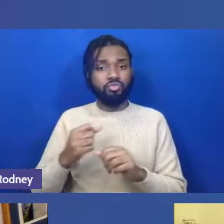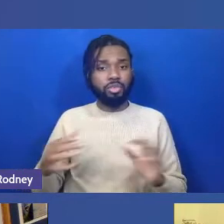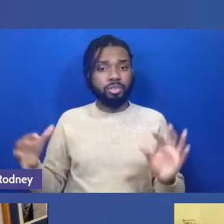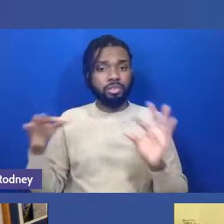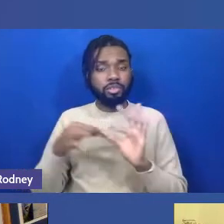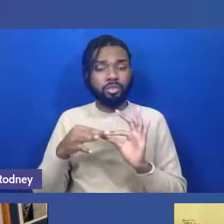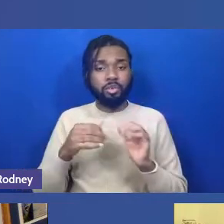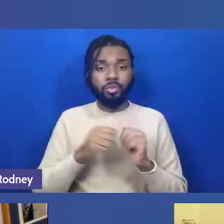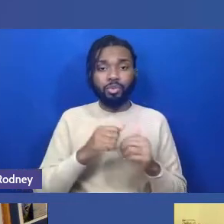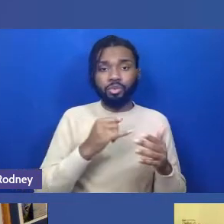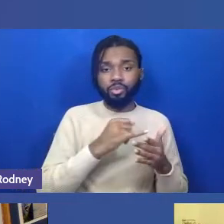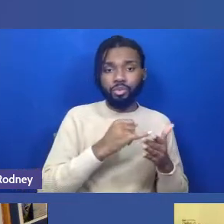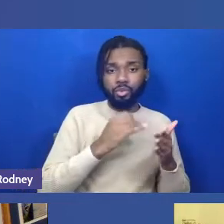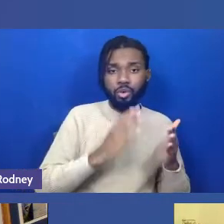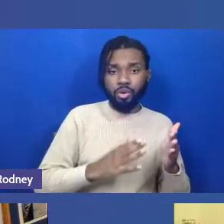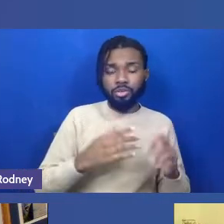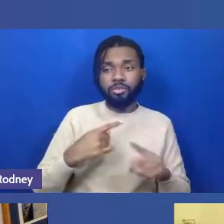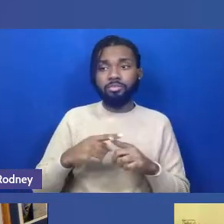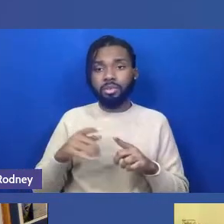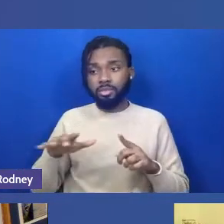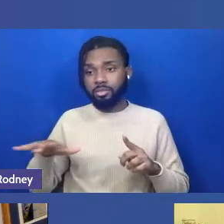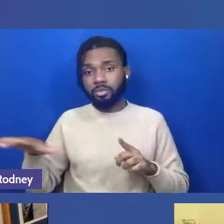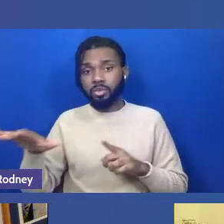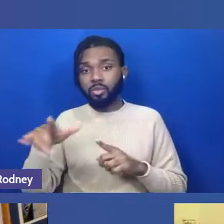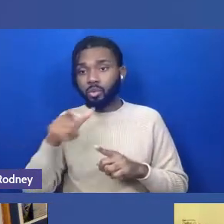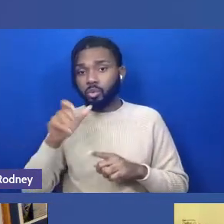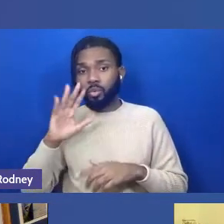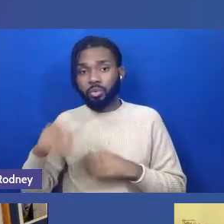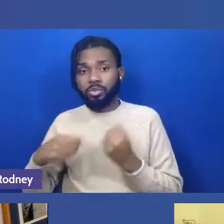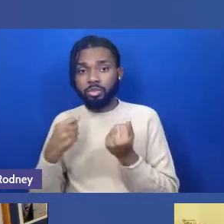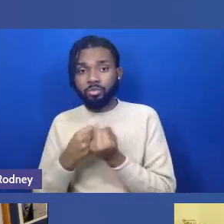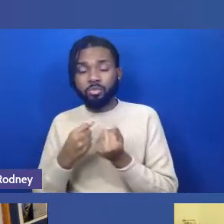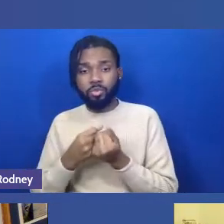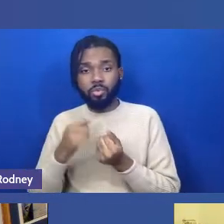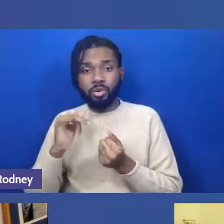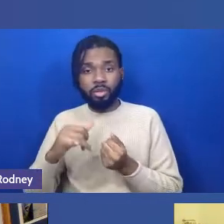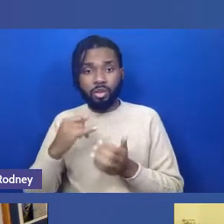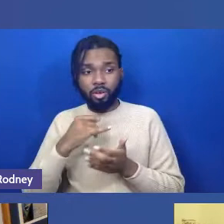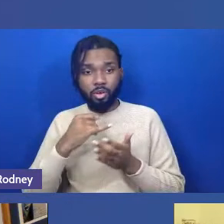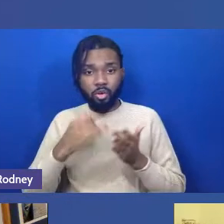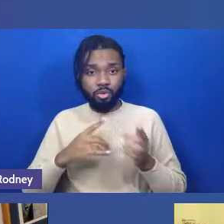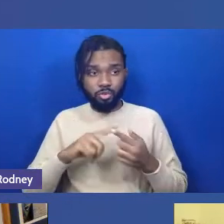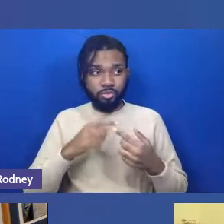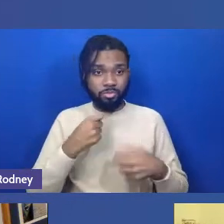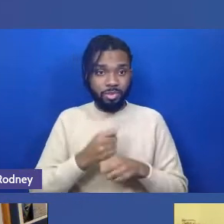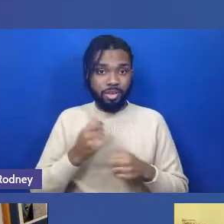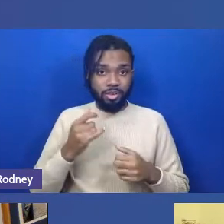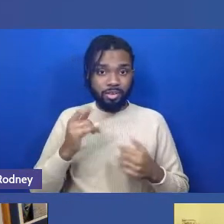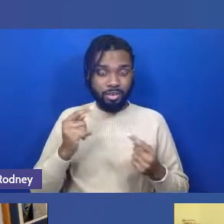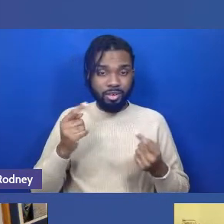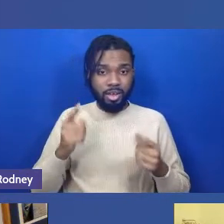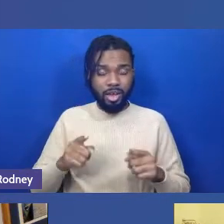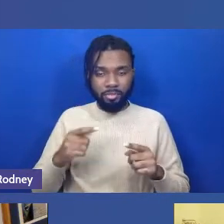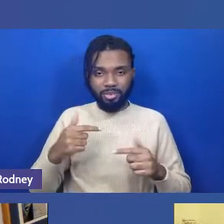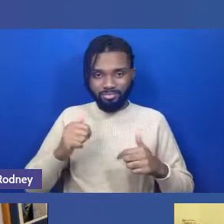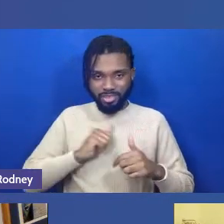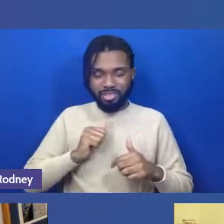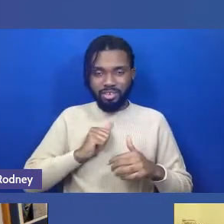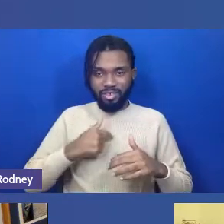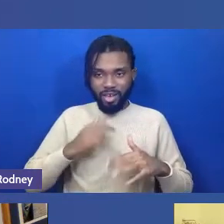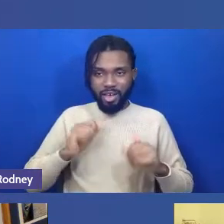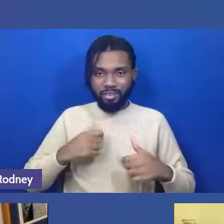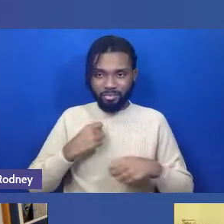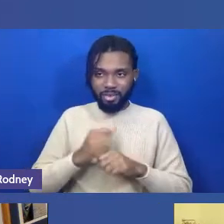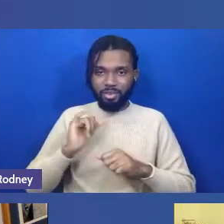the artist and whoever's going to be supporting that artist to make that work happen. I'm the one who is doing that. And I'm the one who has to do